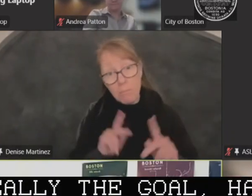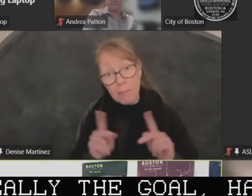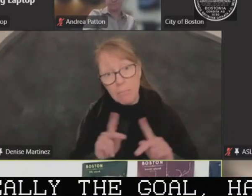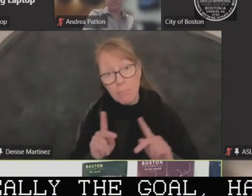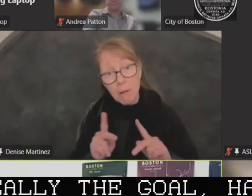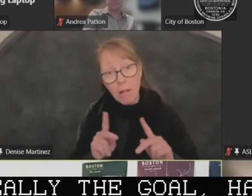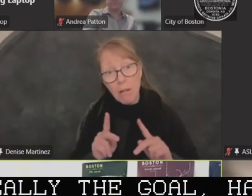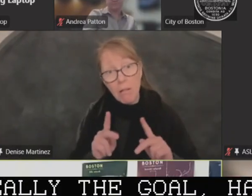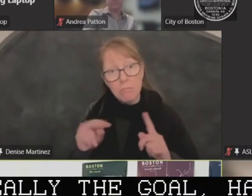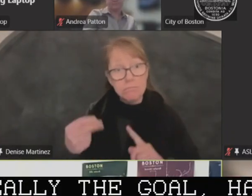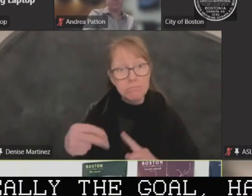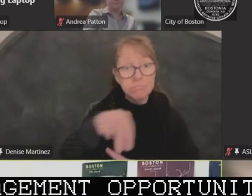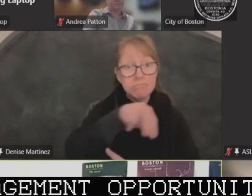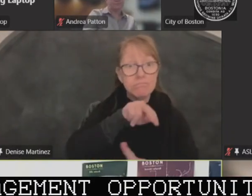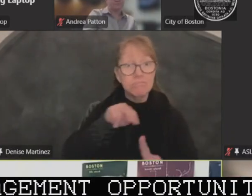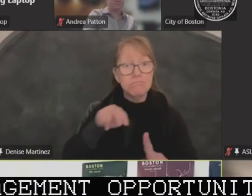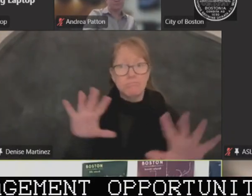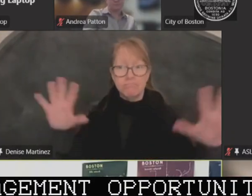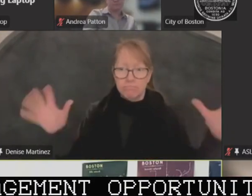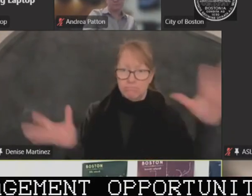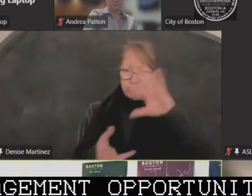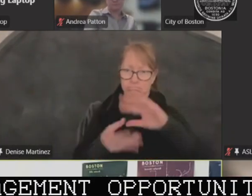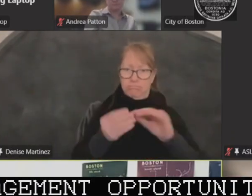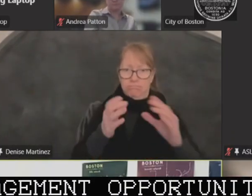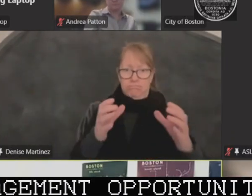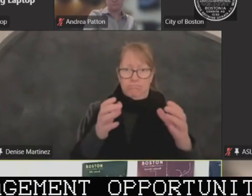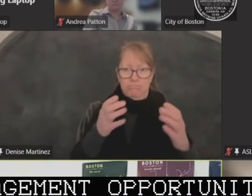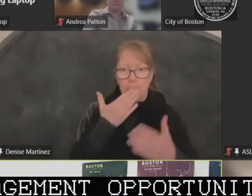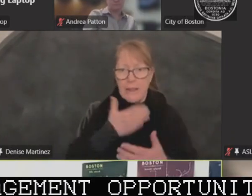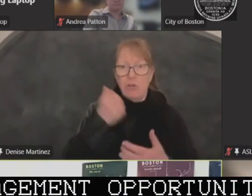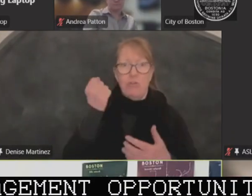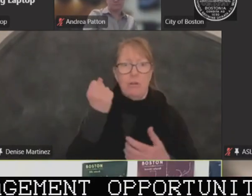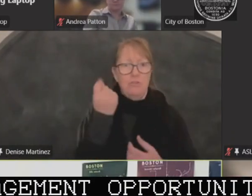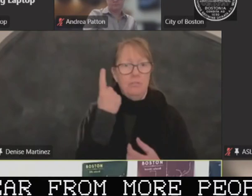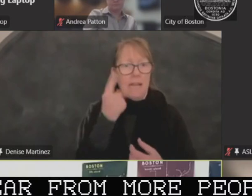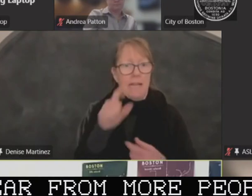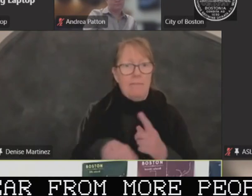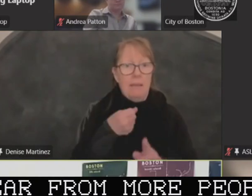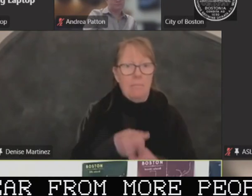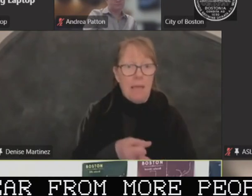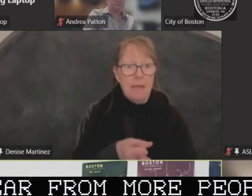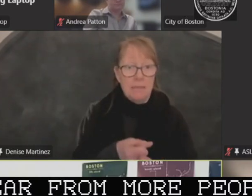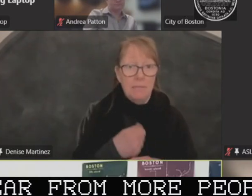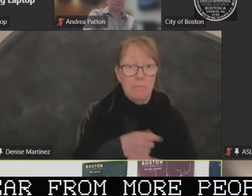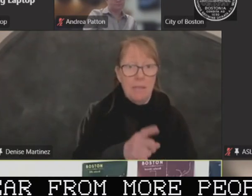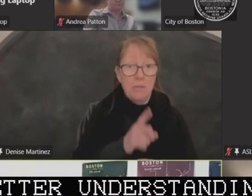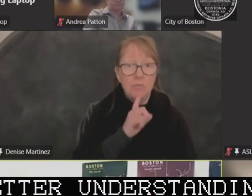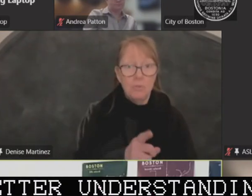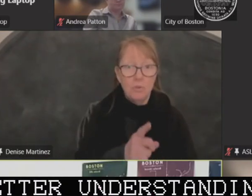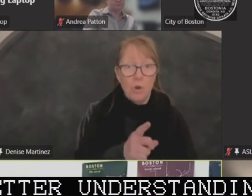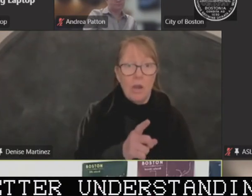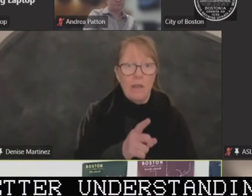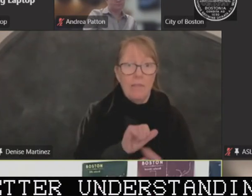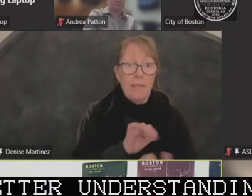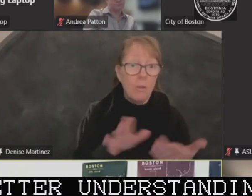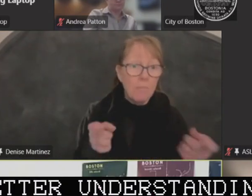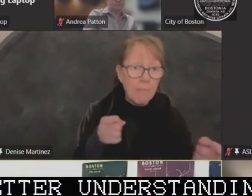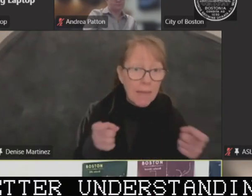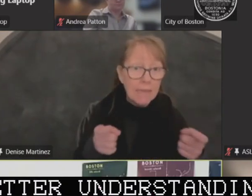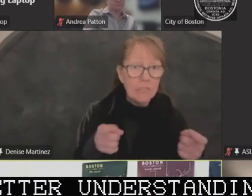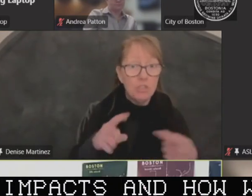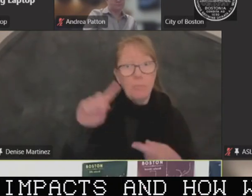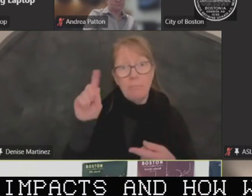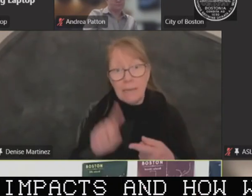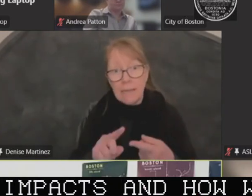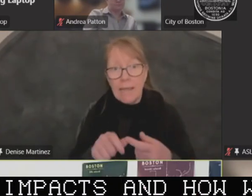understanding about what the impacts are and how we can make sure that those are managed or mitigated or